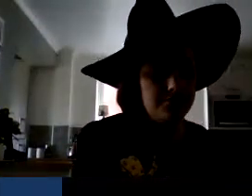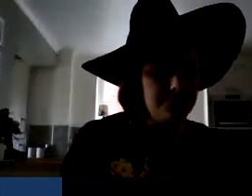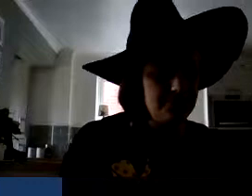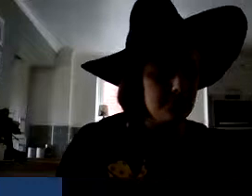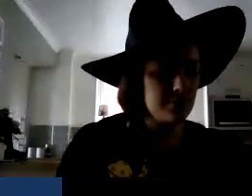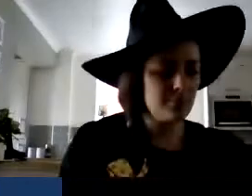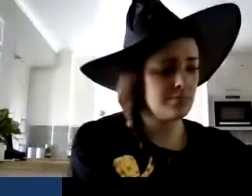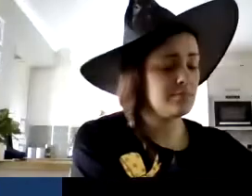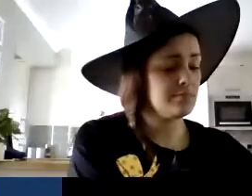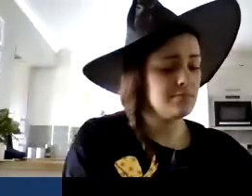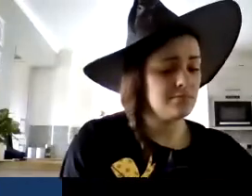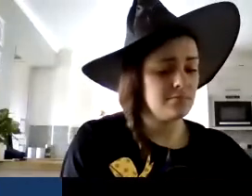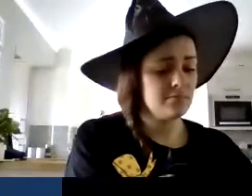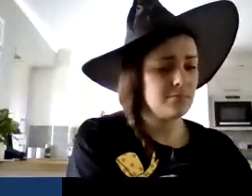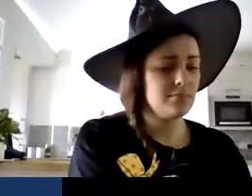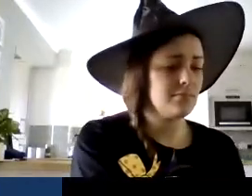Frog.